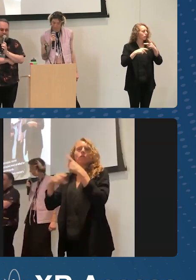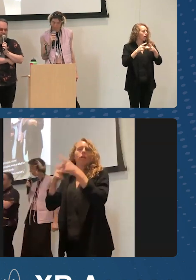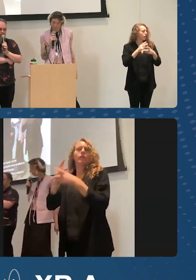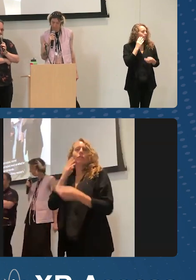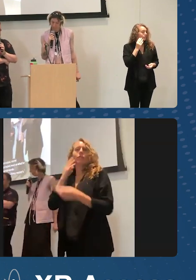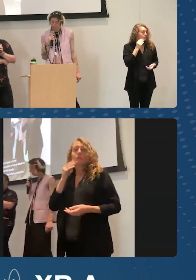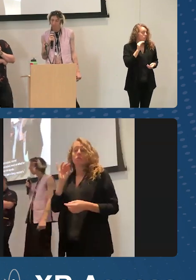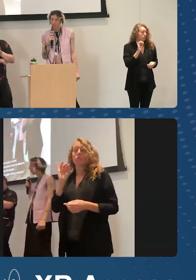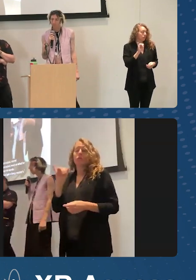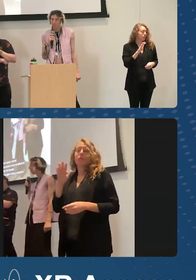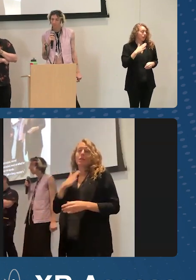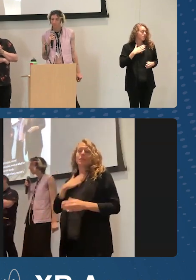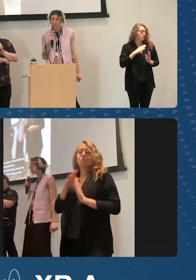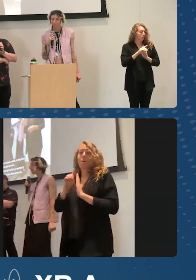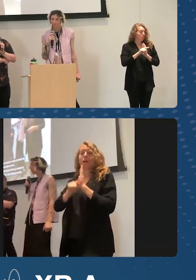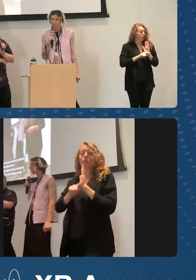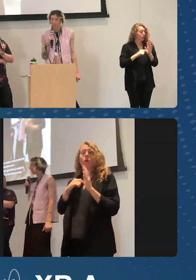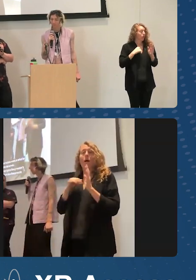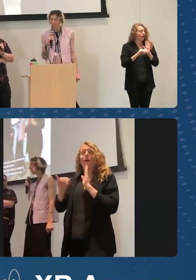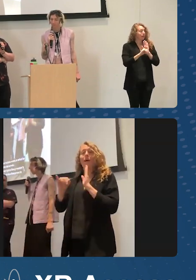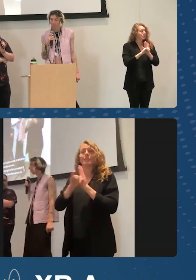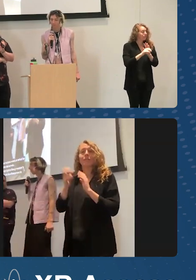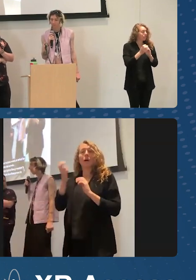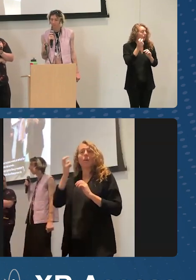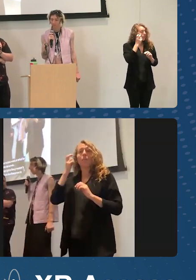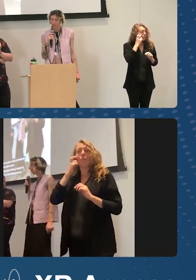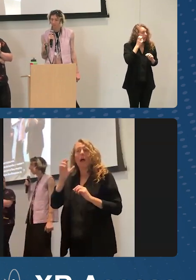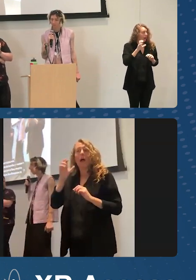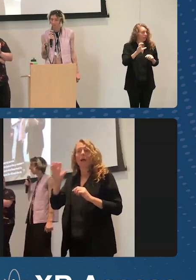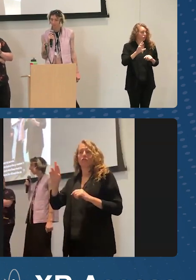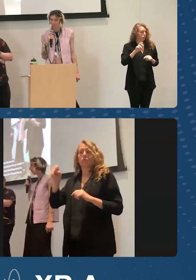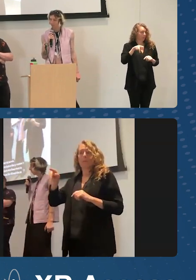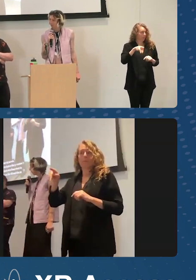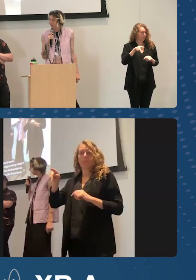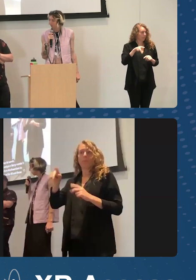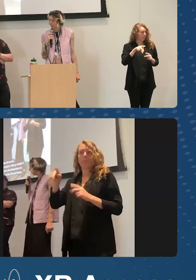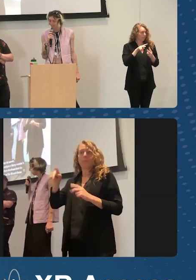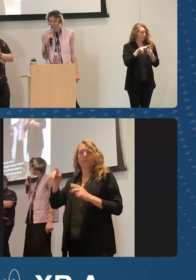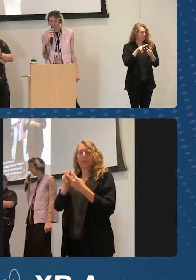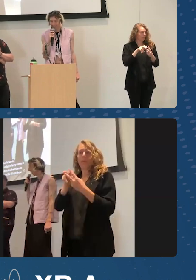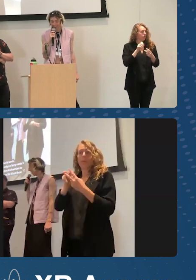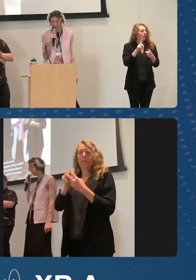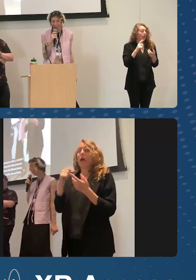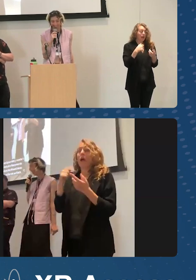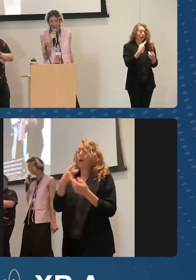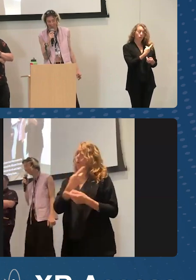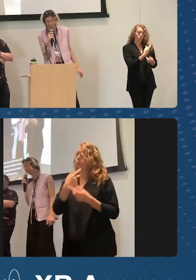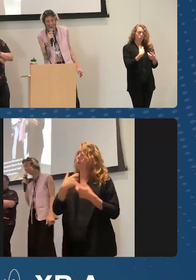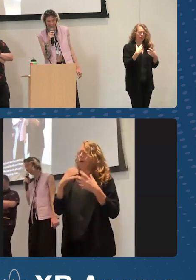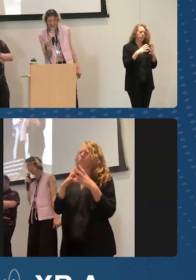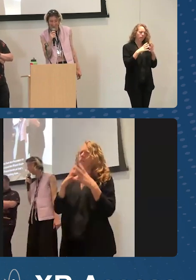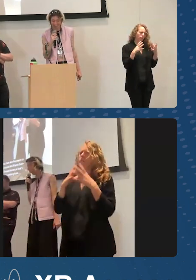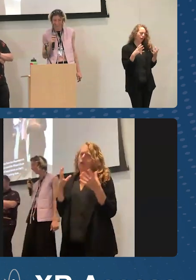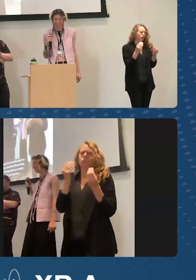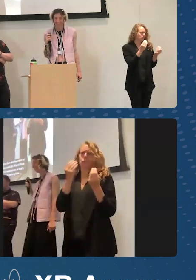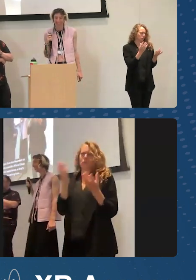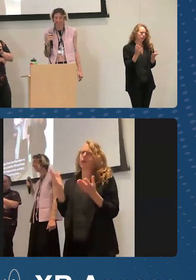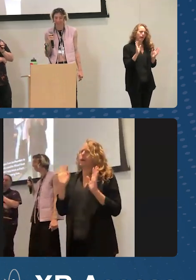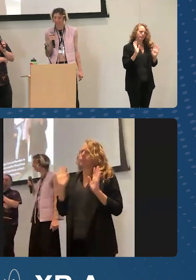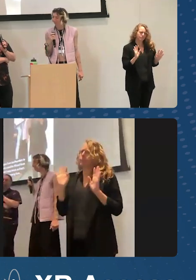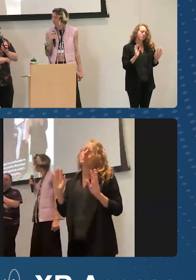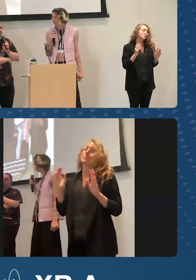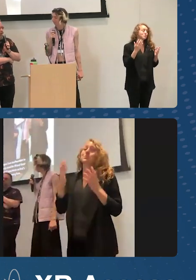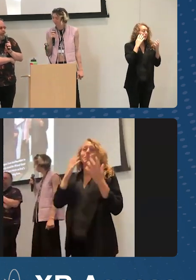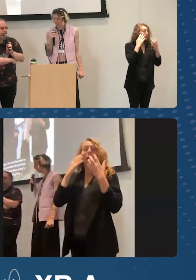from. I identify as blind and Crip, and we have a lot to say. So I don't know what the